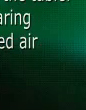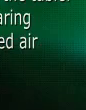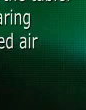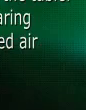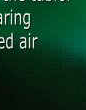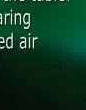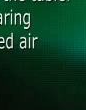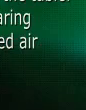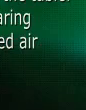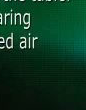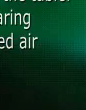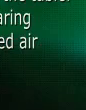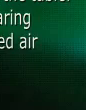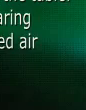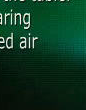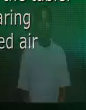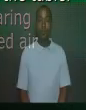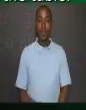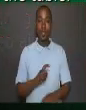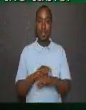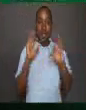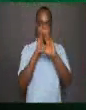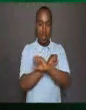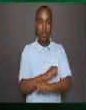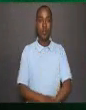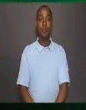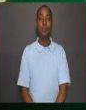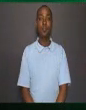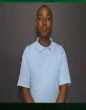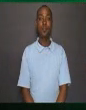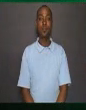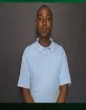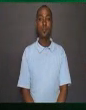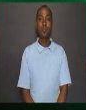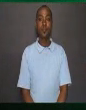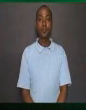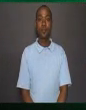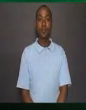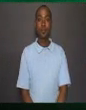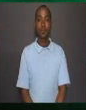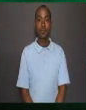Time's up.